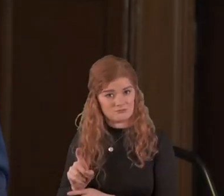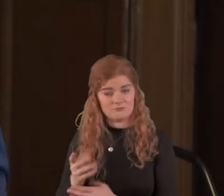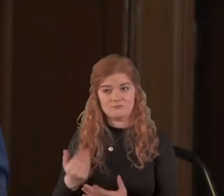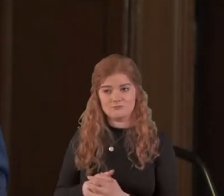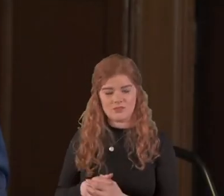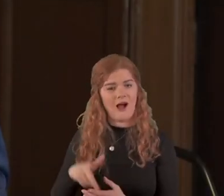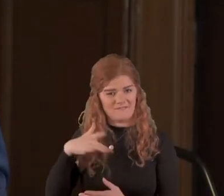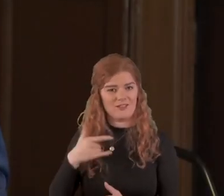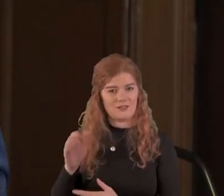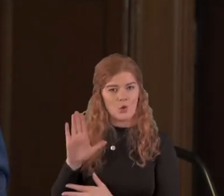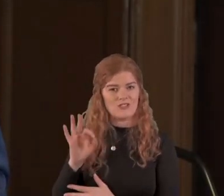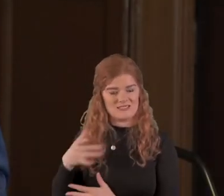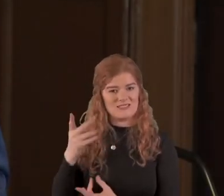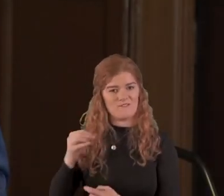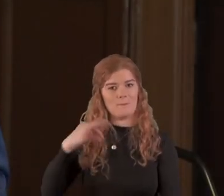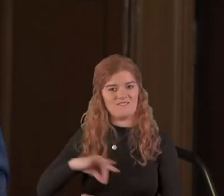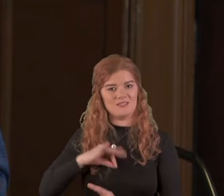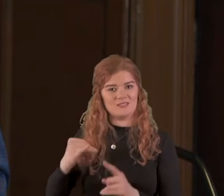I think he did have a home field advantage.